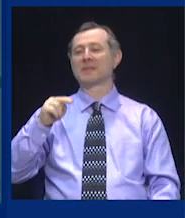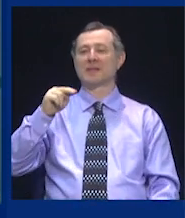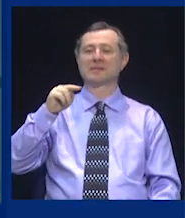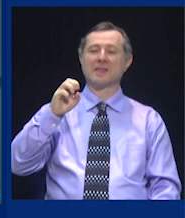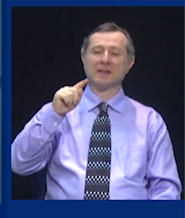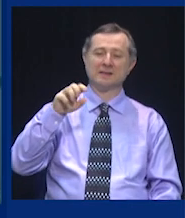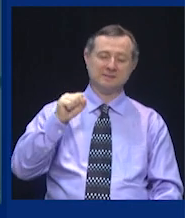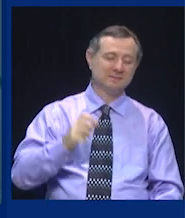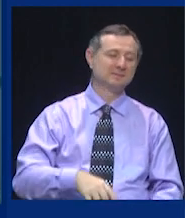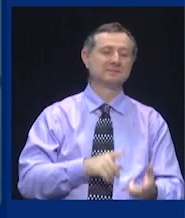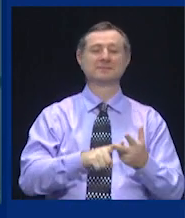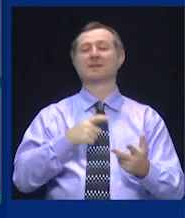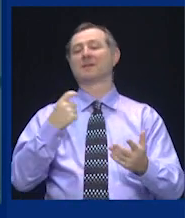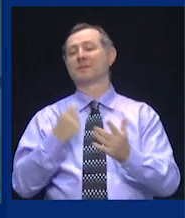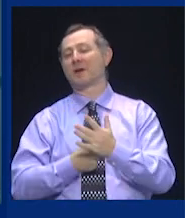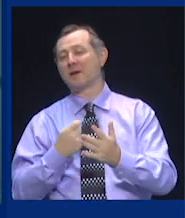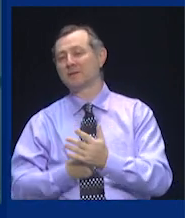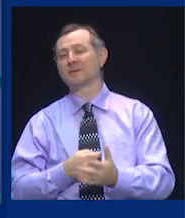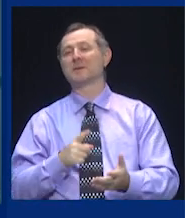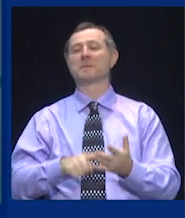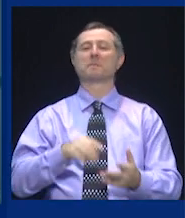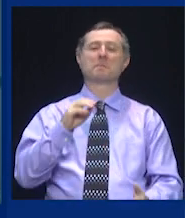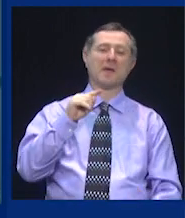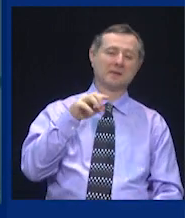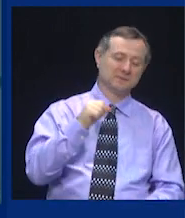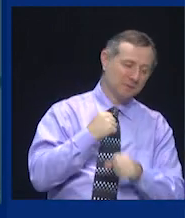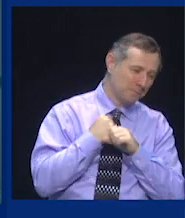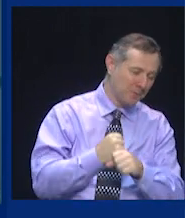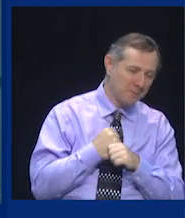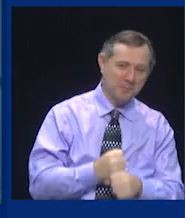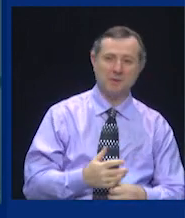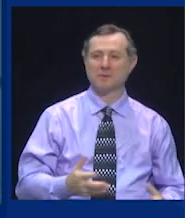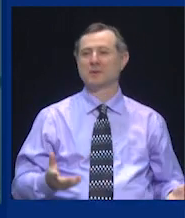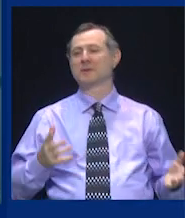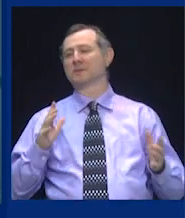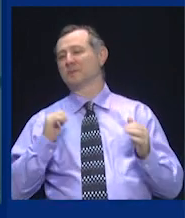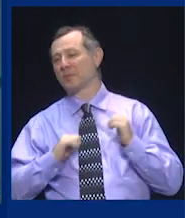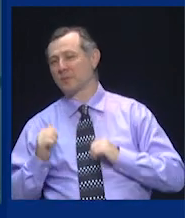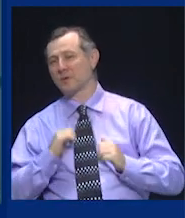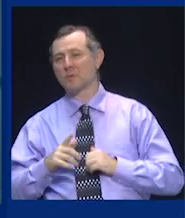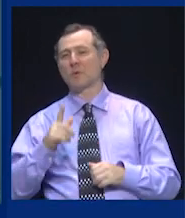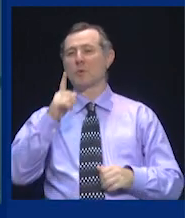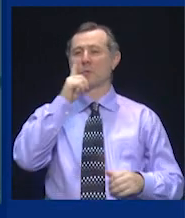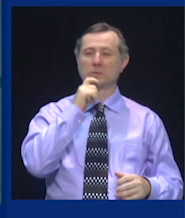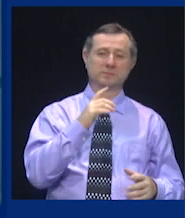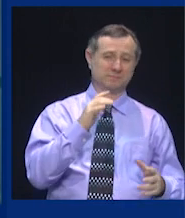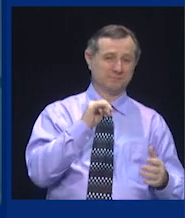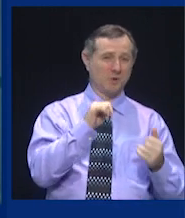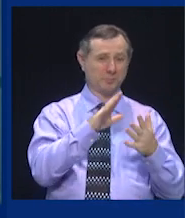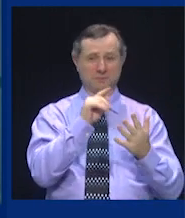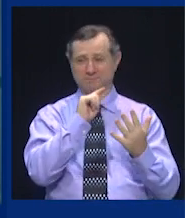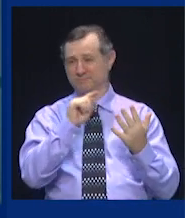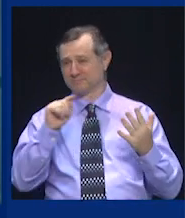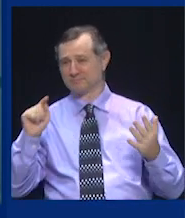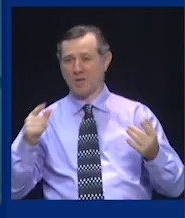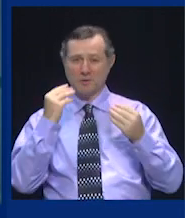the Mets. Call the businesses that have done it. Call the theaters that have done it. If you say to